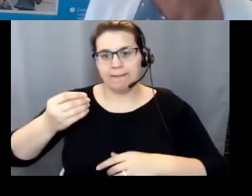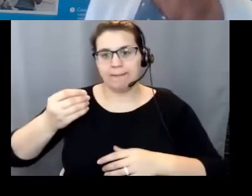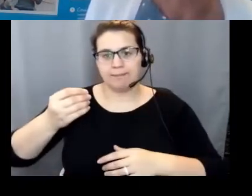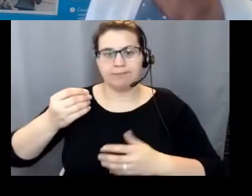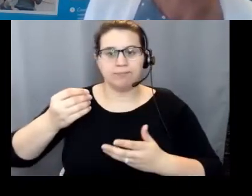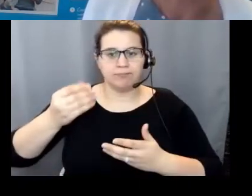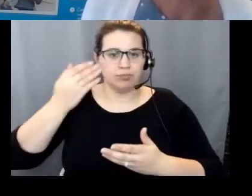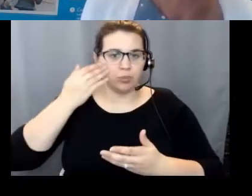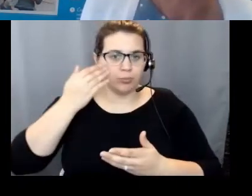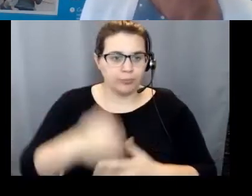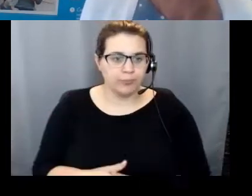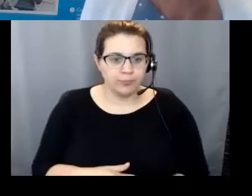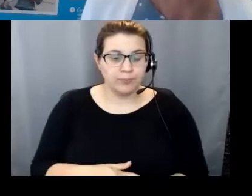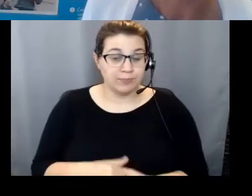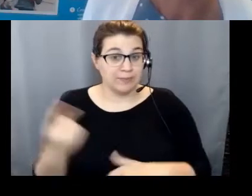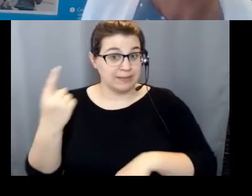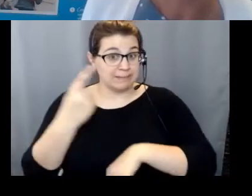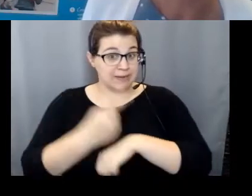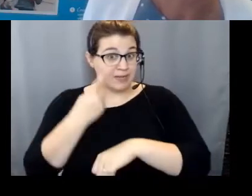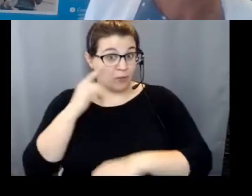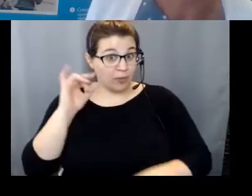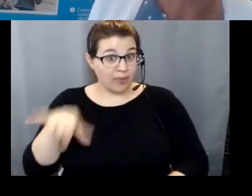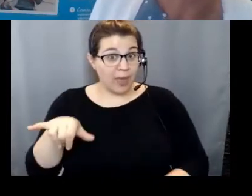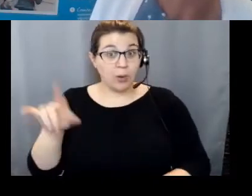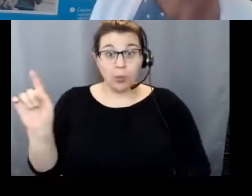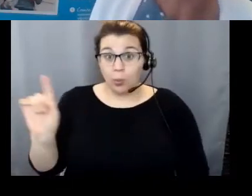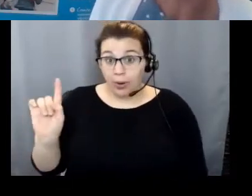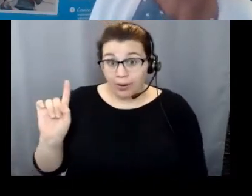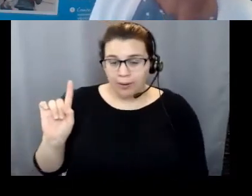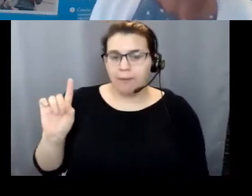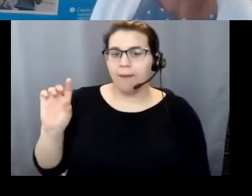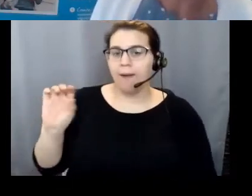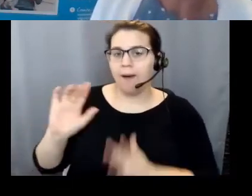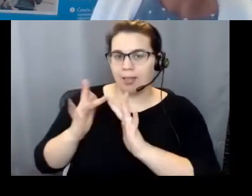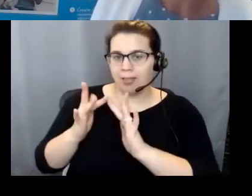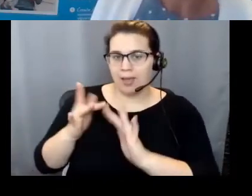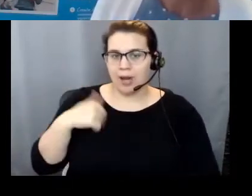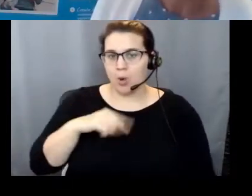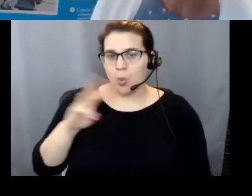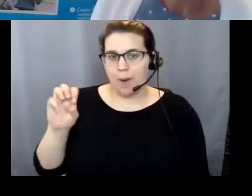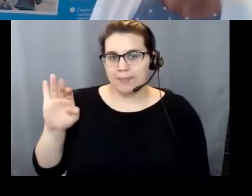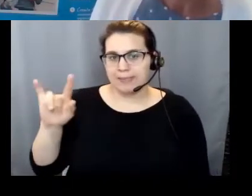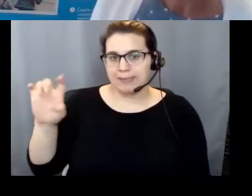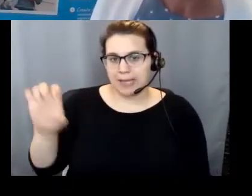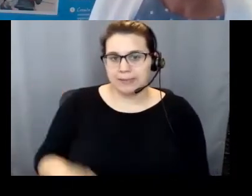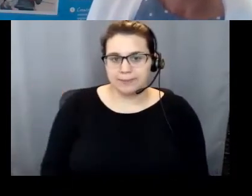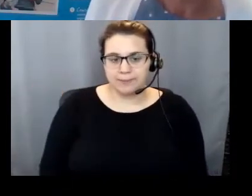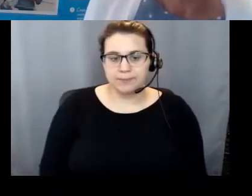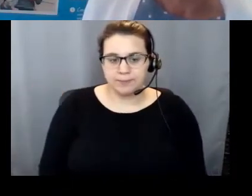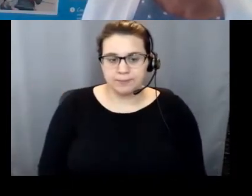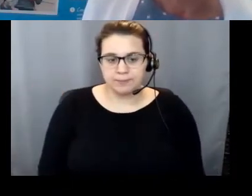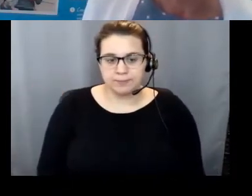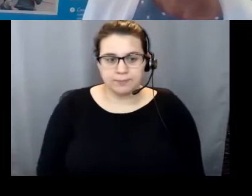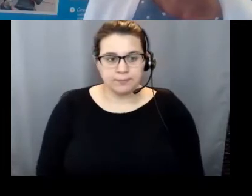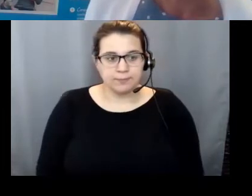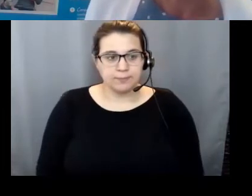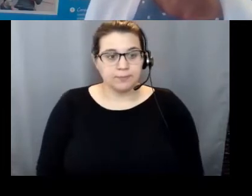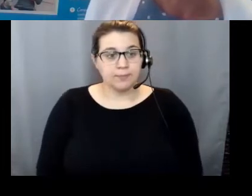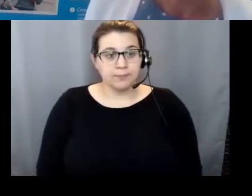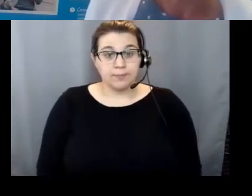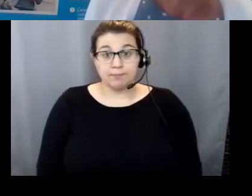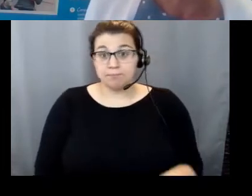recurring webinars are included at the WVABLE.com website. So on this slide, you will